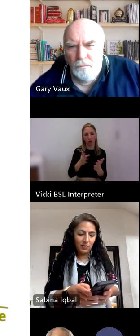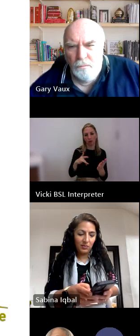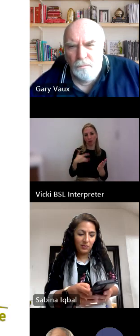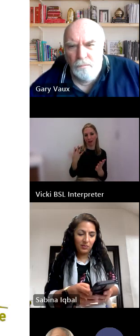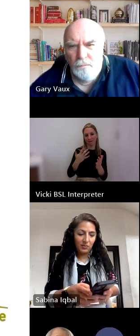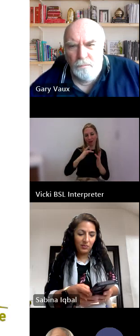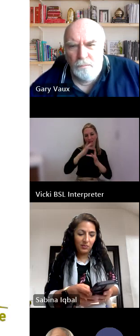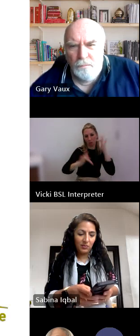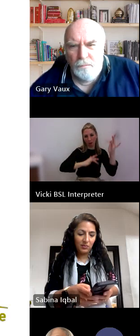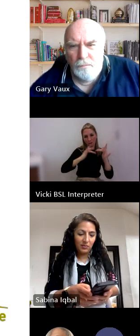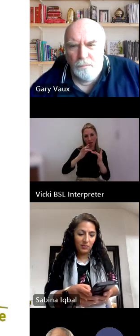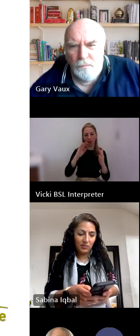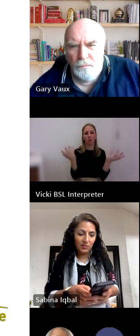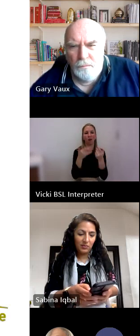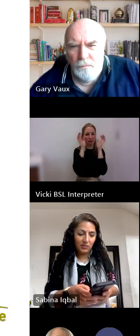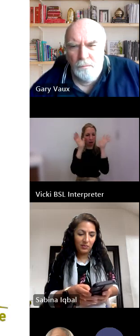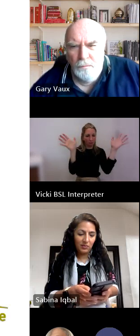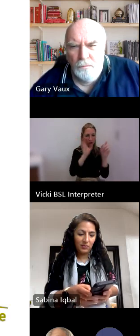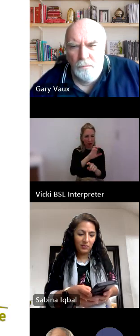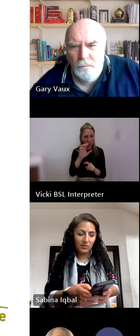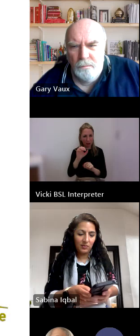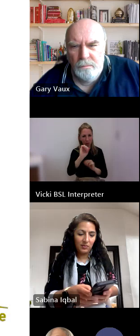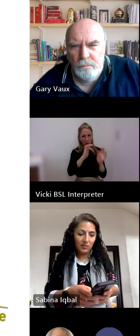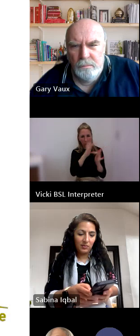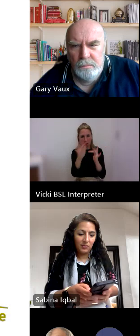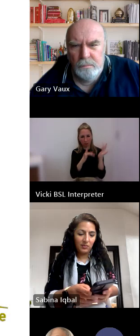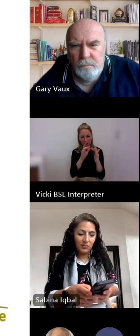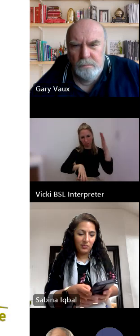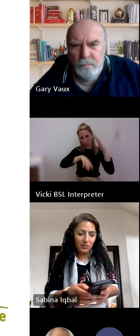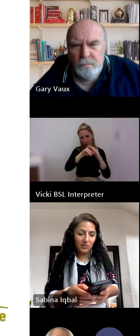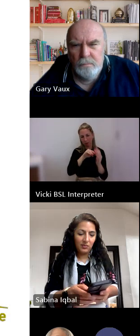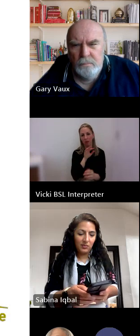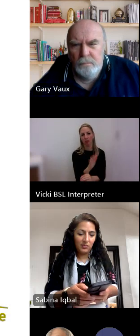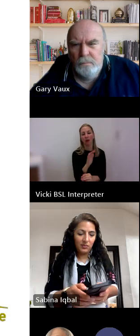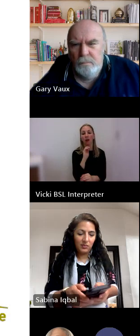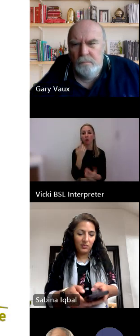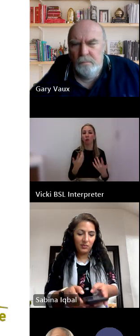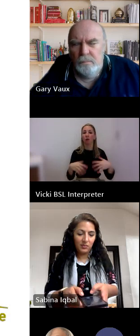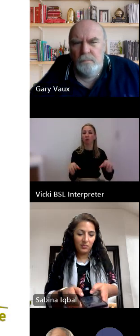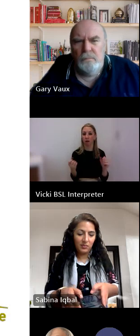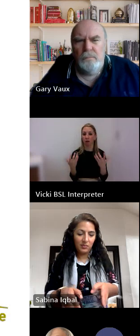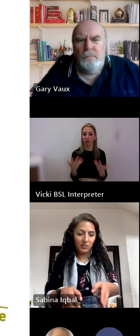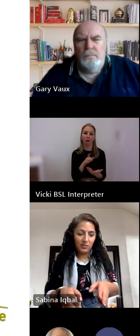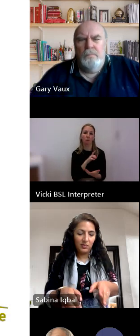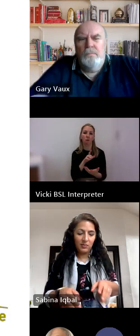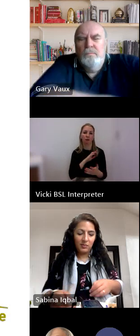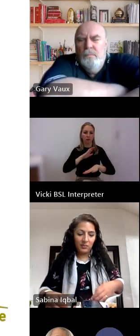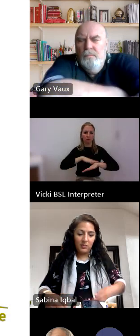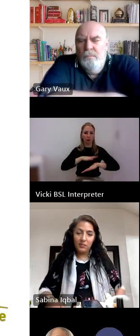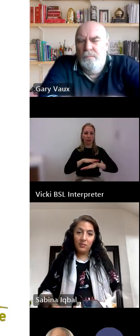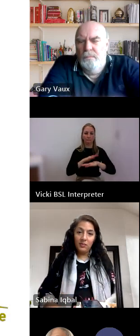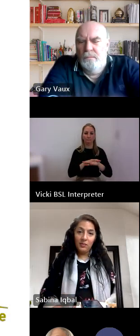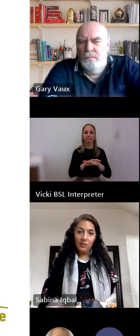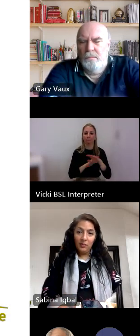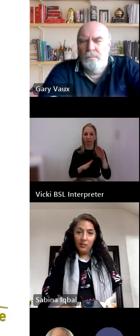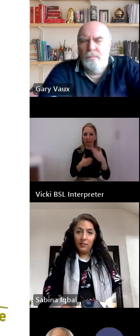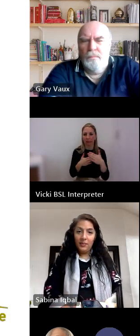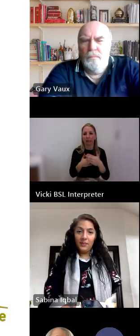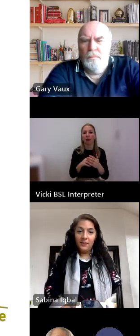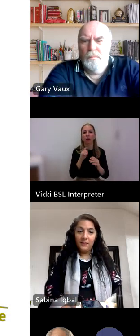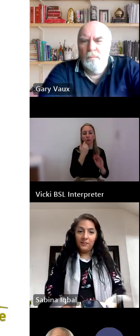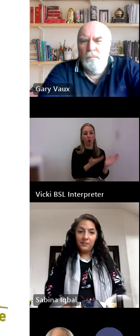Council website. Right. I will make a start, like I said, because we haven't got much time. And the first speaker I'm